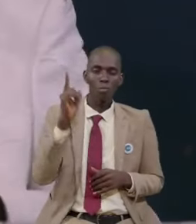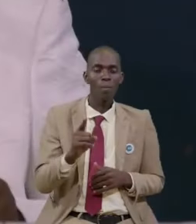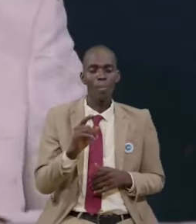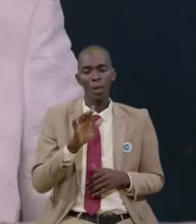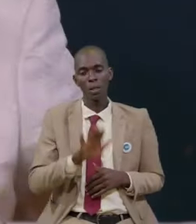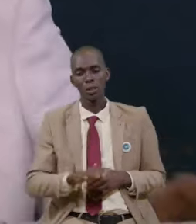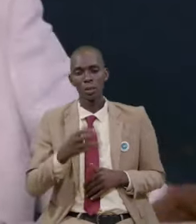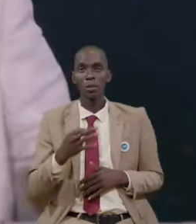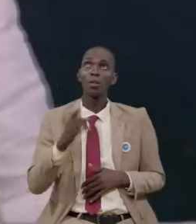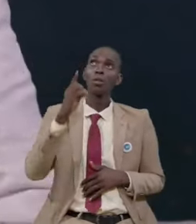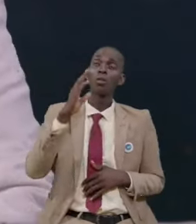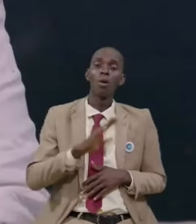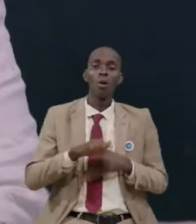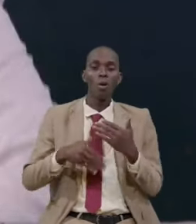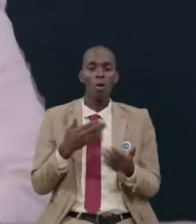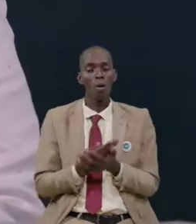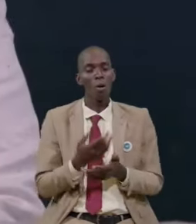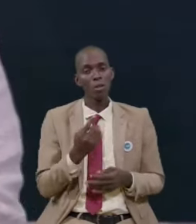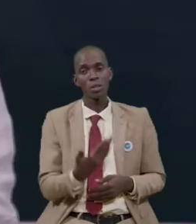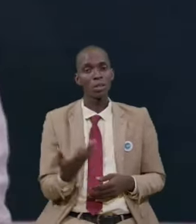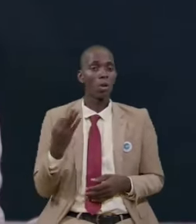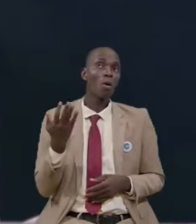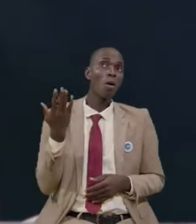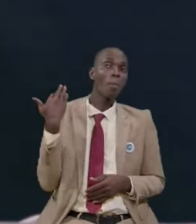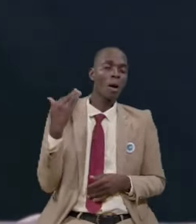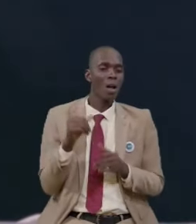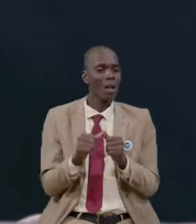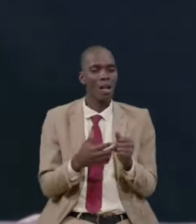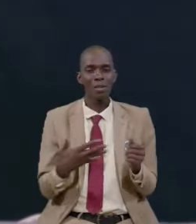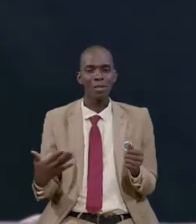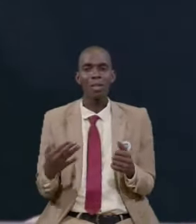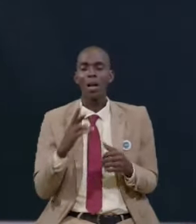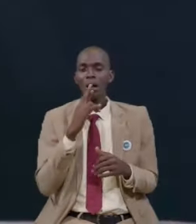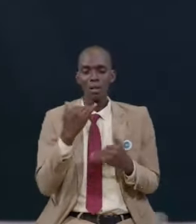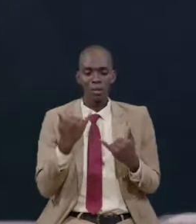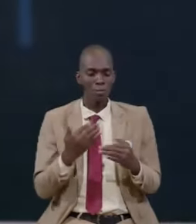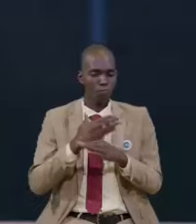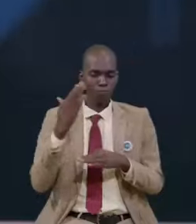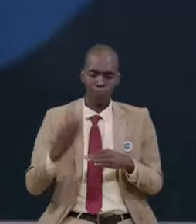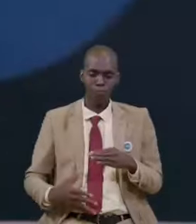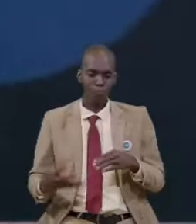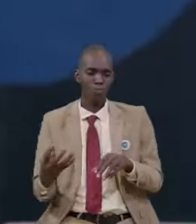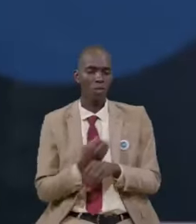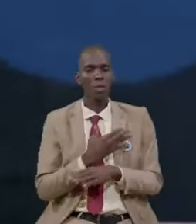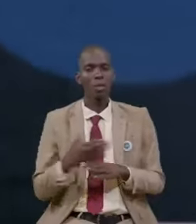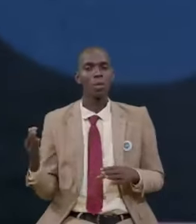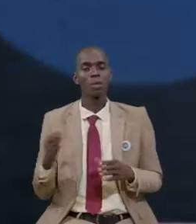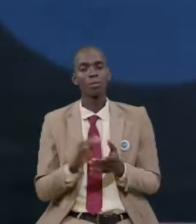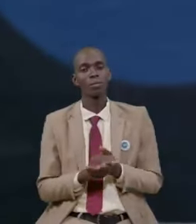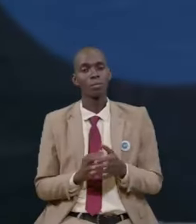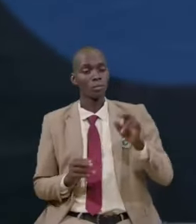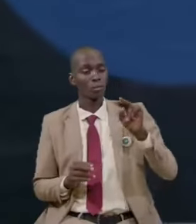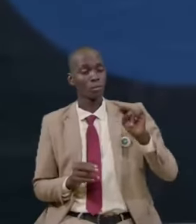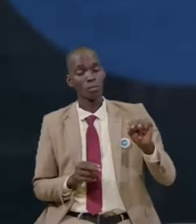of the past, everything are totally gone. Then new nature, not